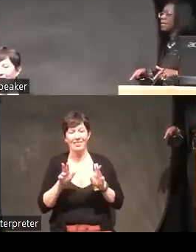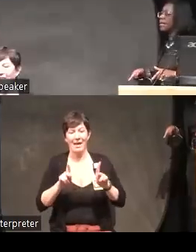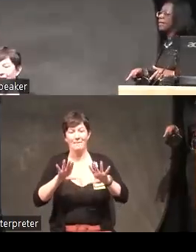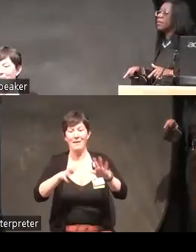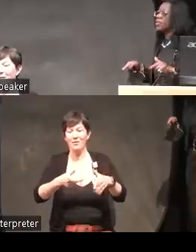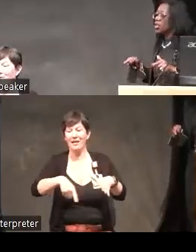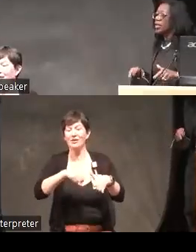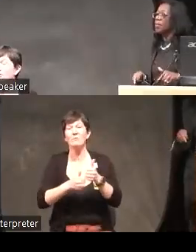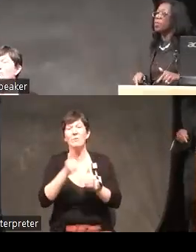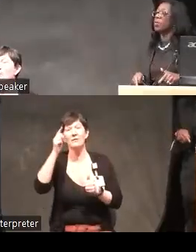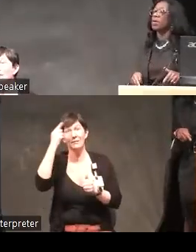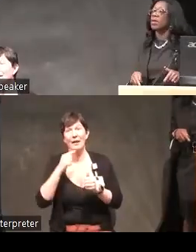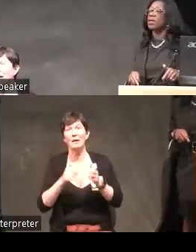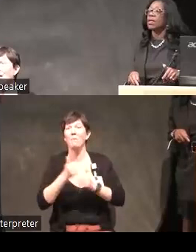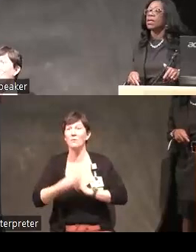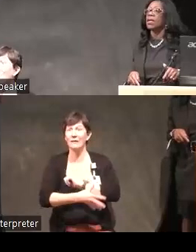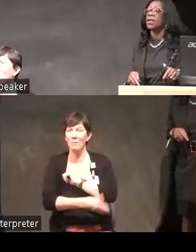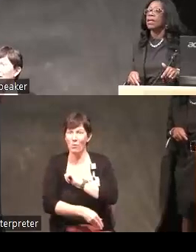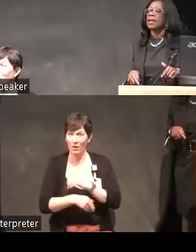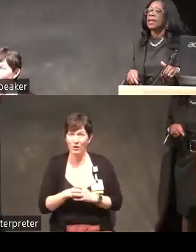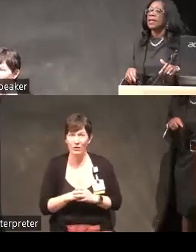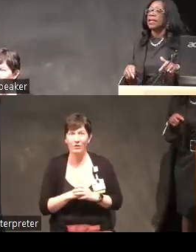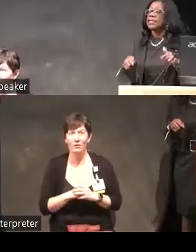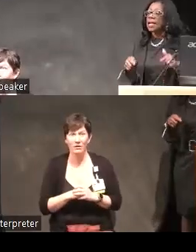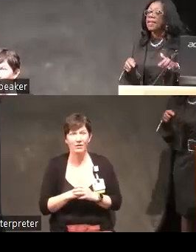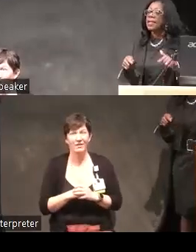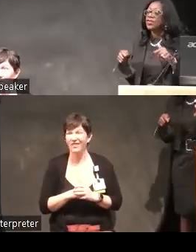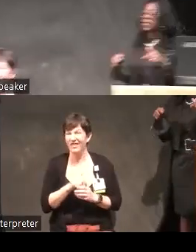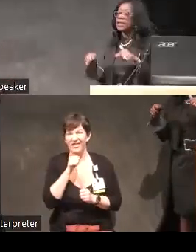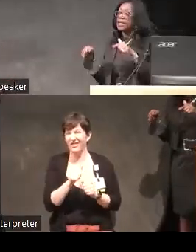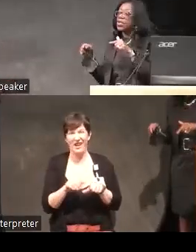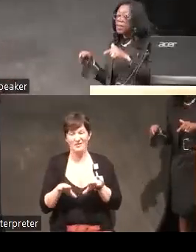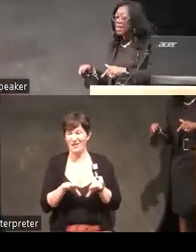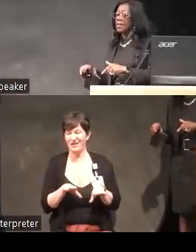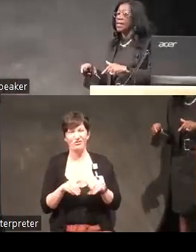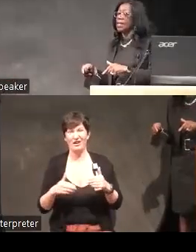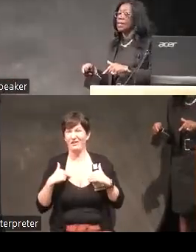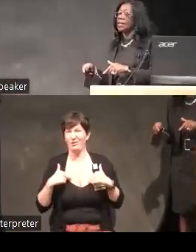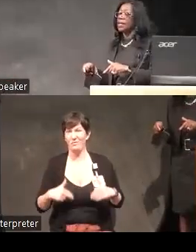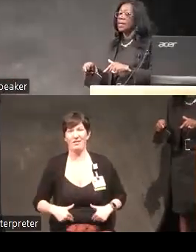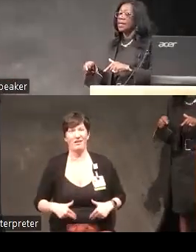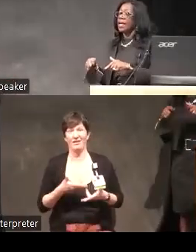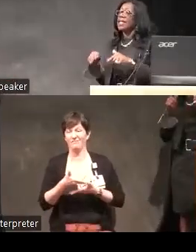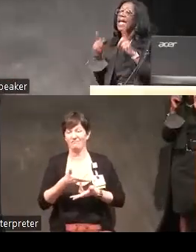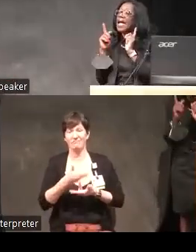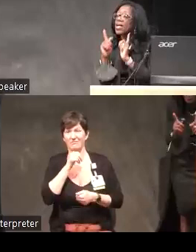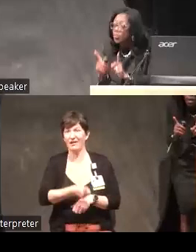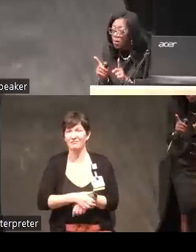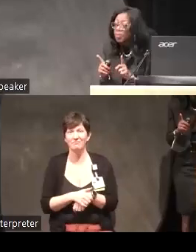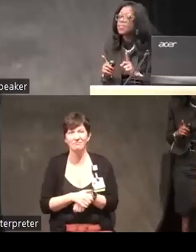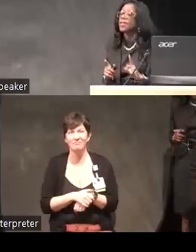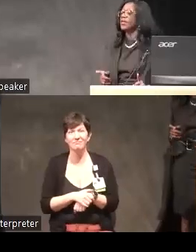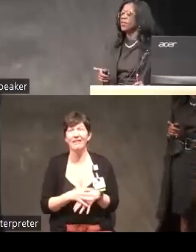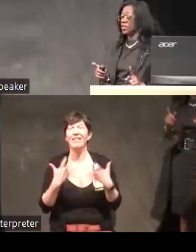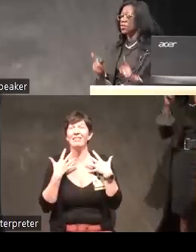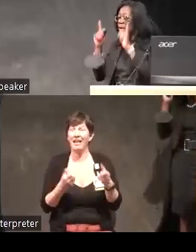Black, majority poor, is not being treated humanely. And the health